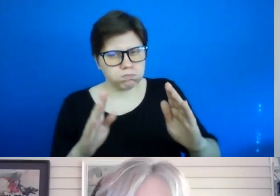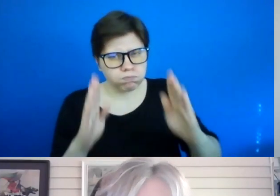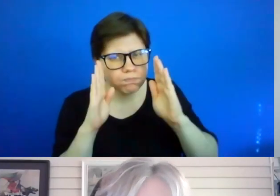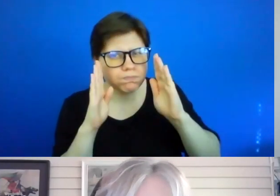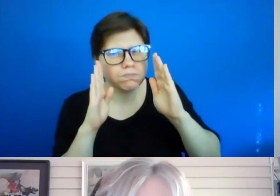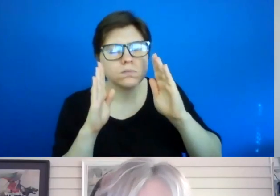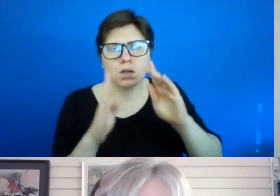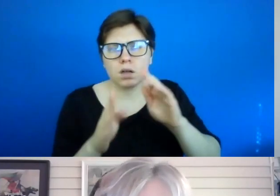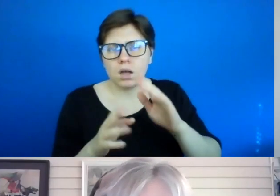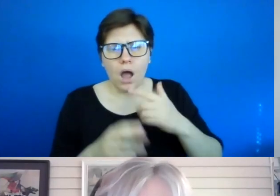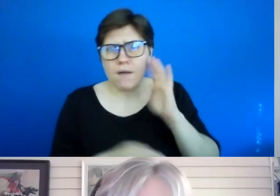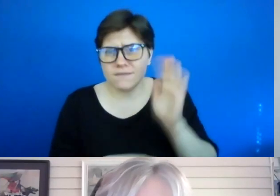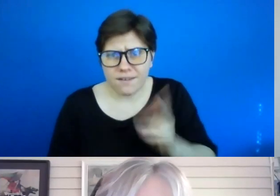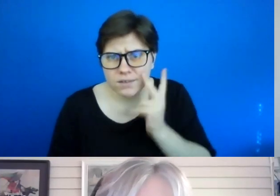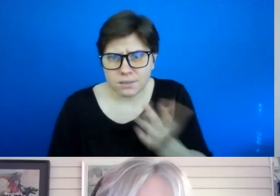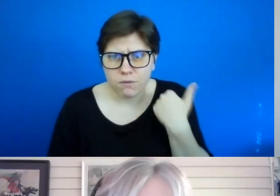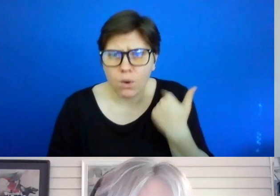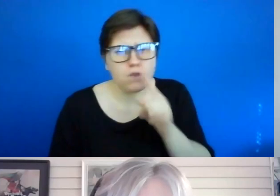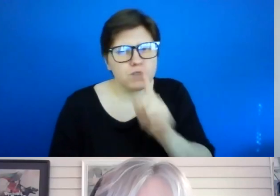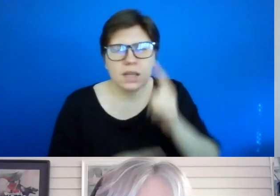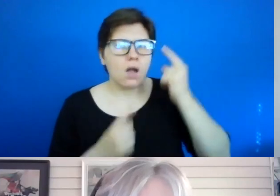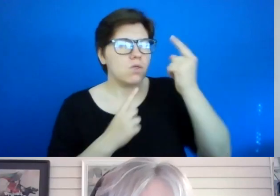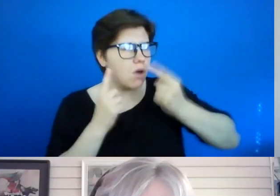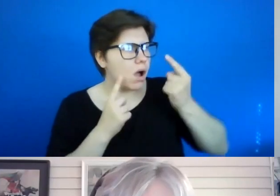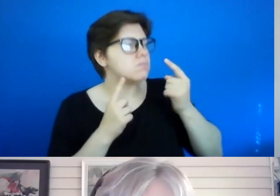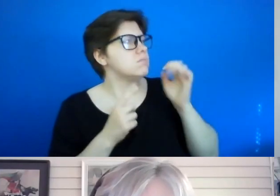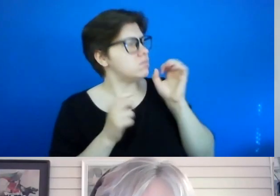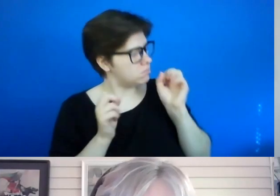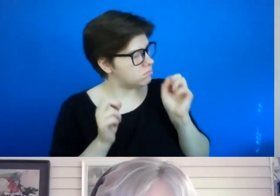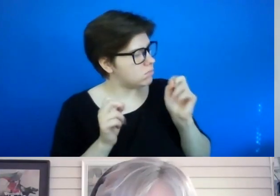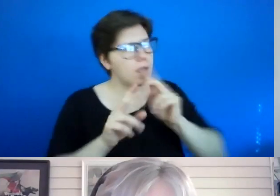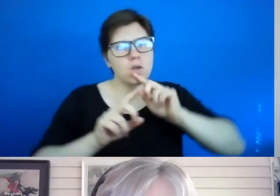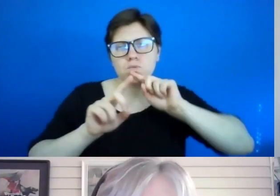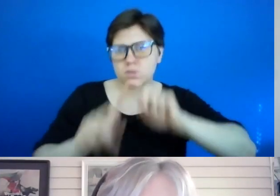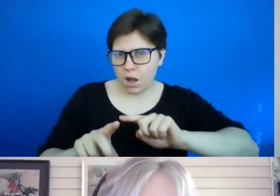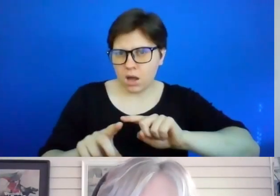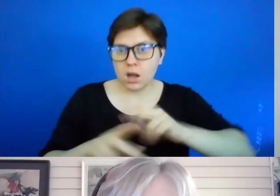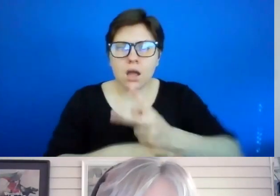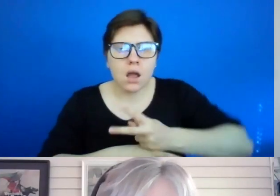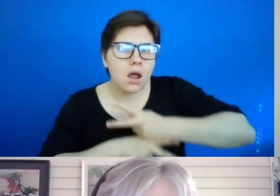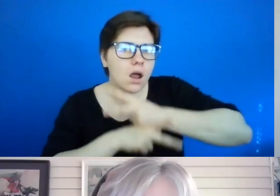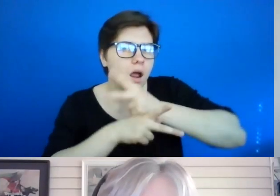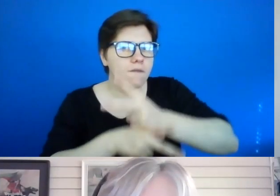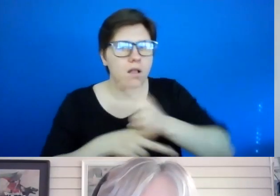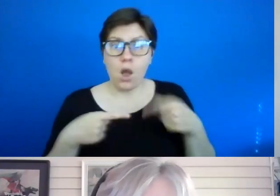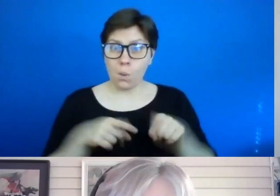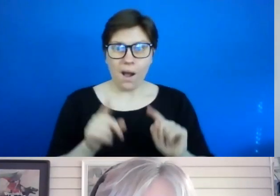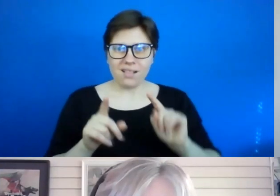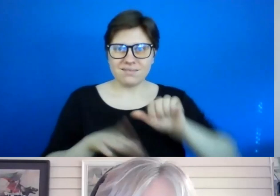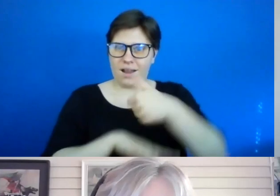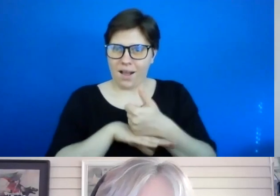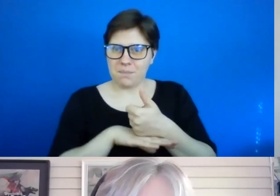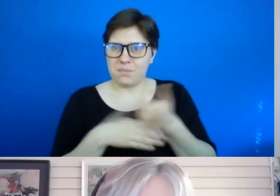and really thought about it in all of their responses to all of the conversations that we had had just in organizing this